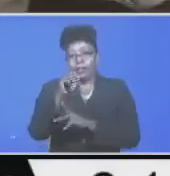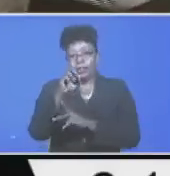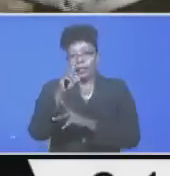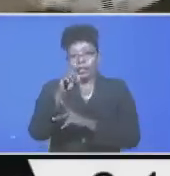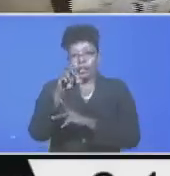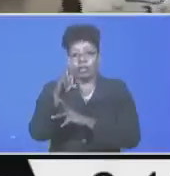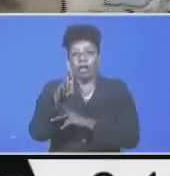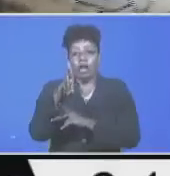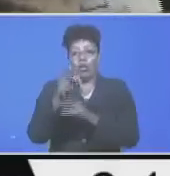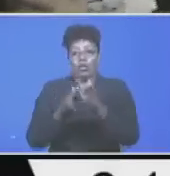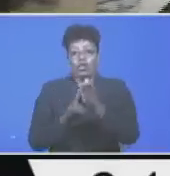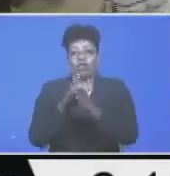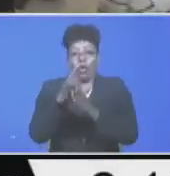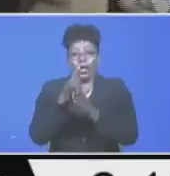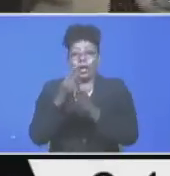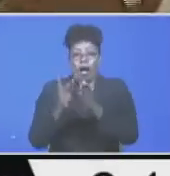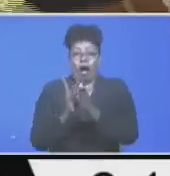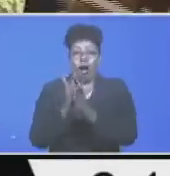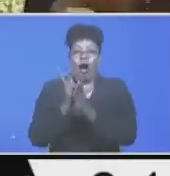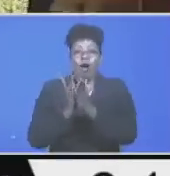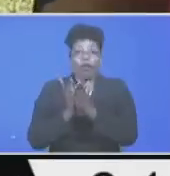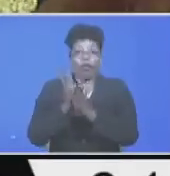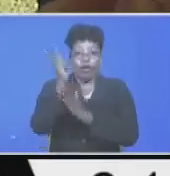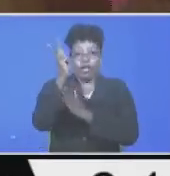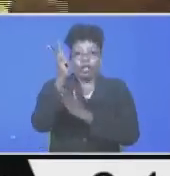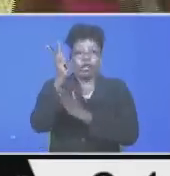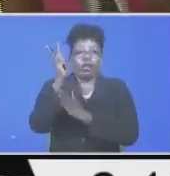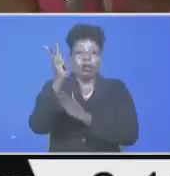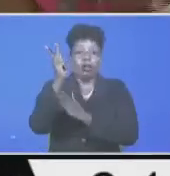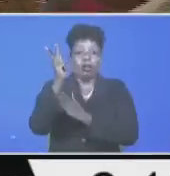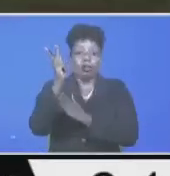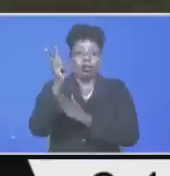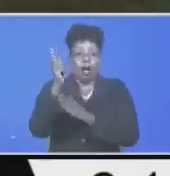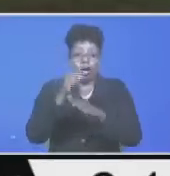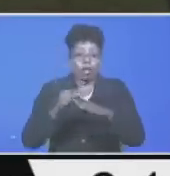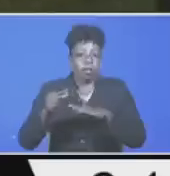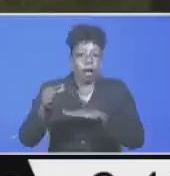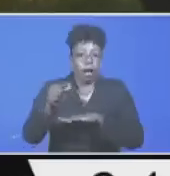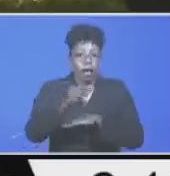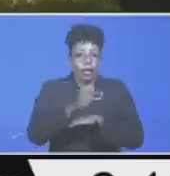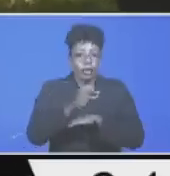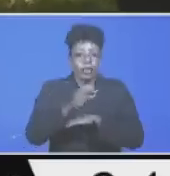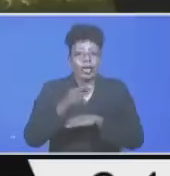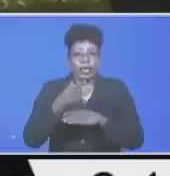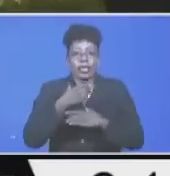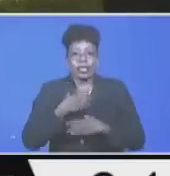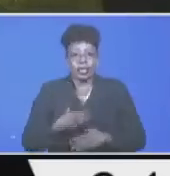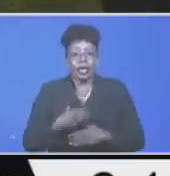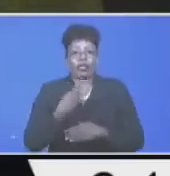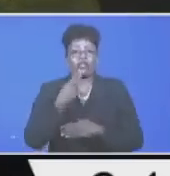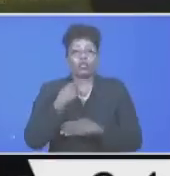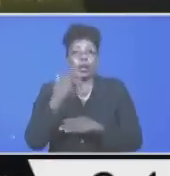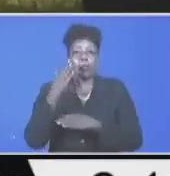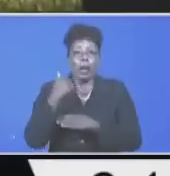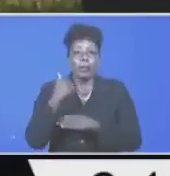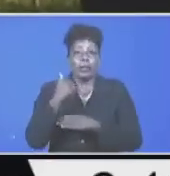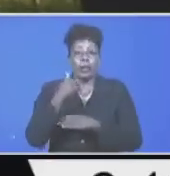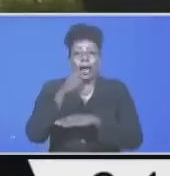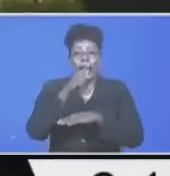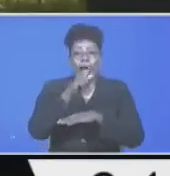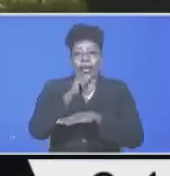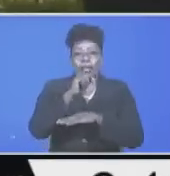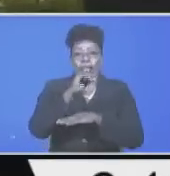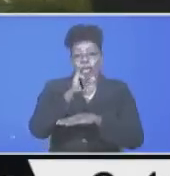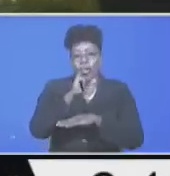a vertical garden where he grows a variety of peppers that he says are his passion, along with sweet peppers, thyme, and